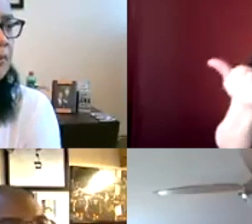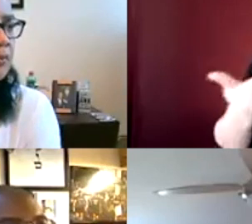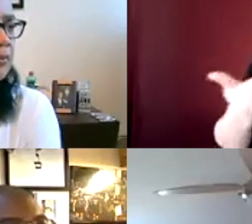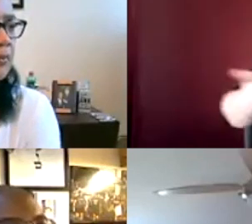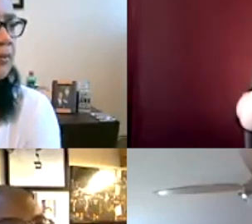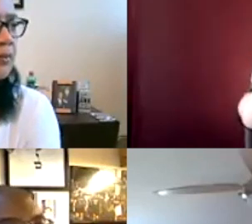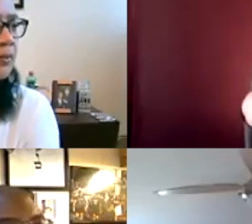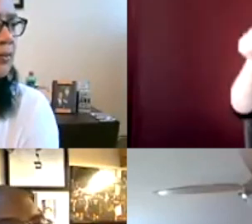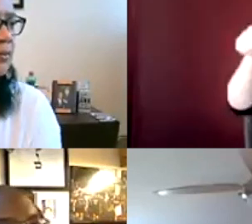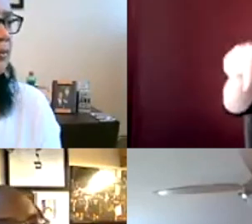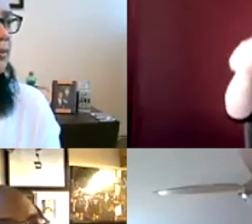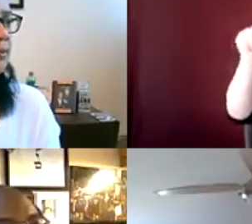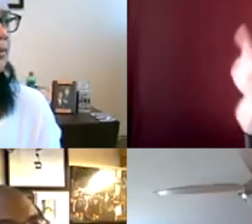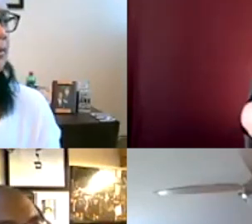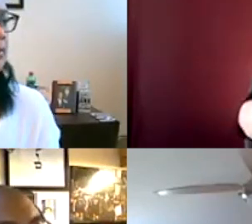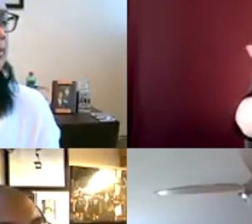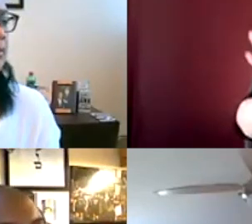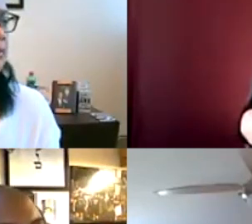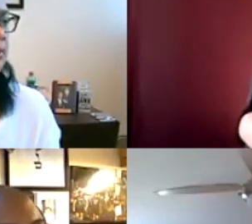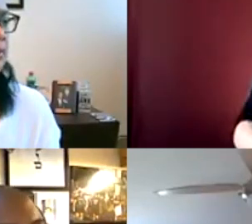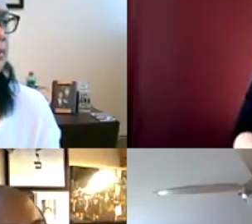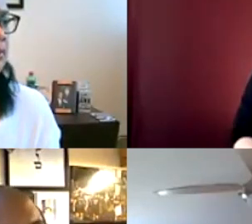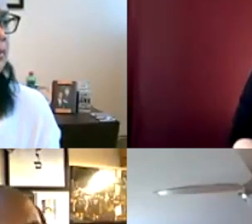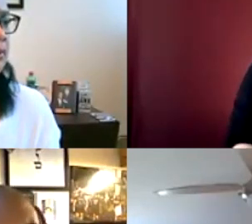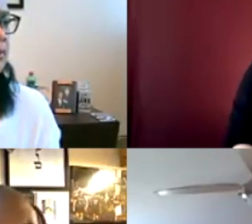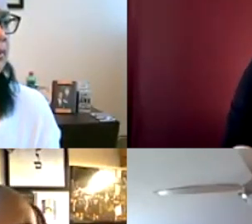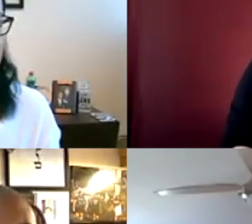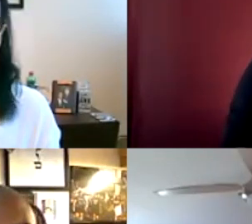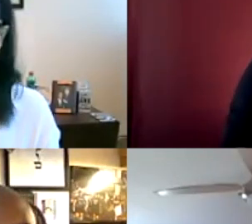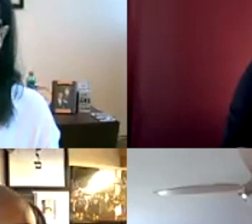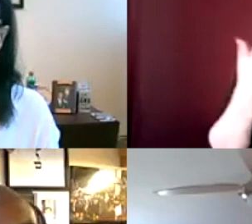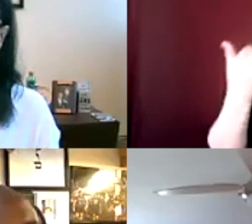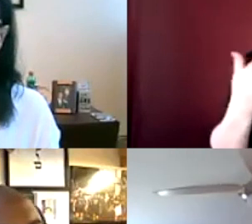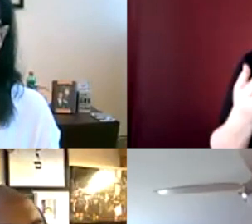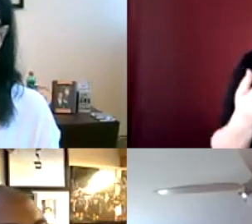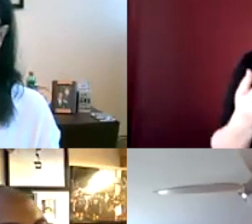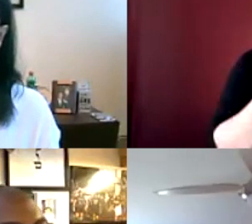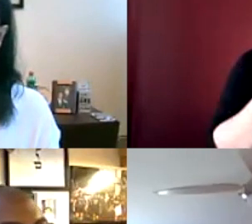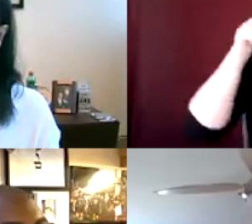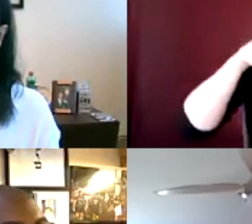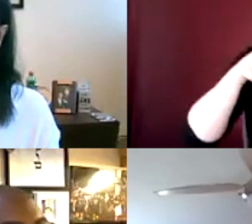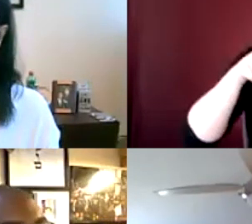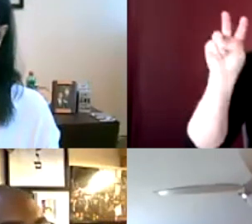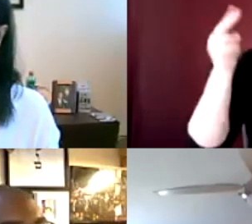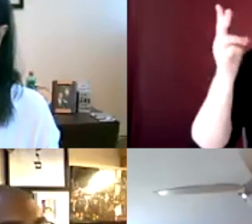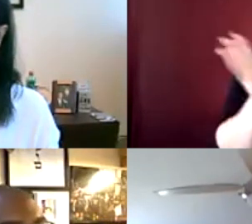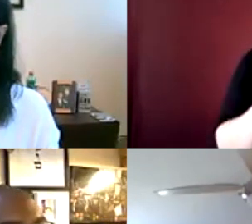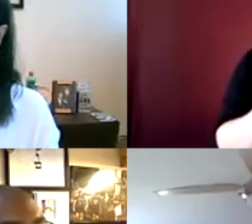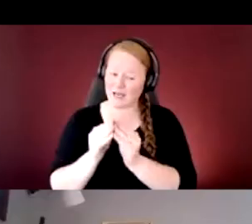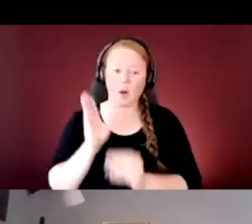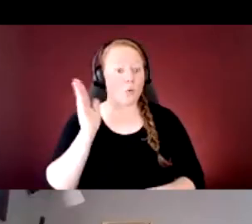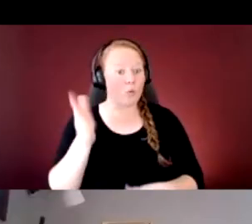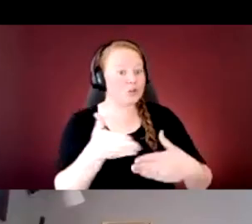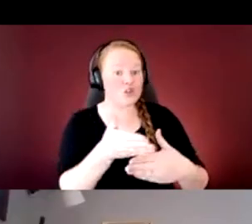appreciate you joining the Stimulus Advisory Board public meeting. Now, as I hinted, this is our second meeting, and we will be sharing the recommendations for